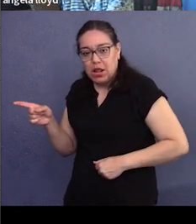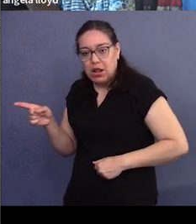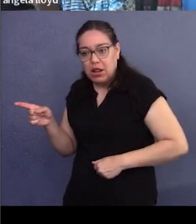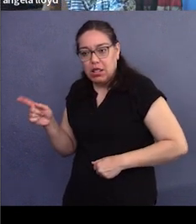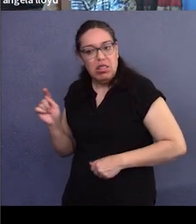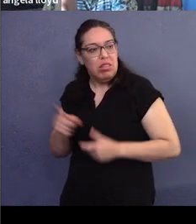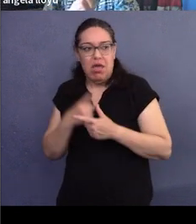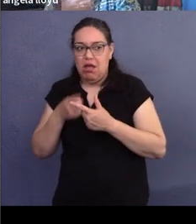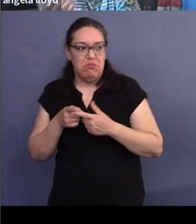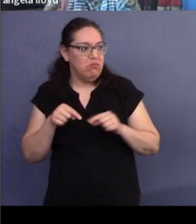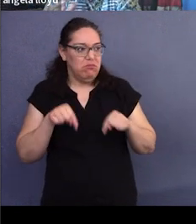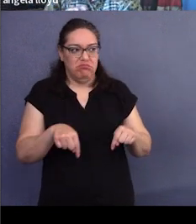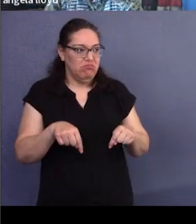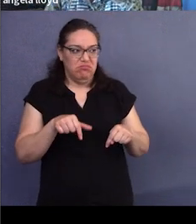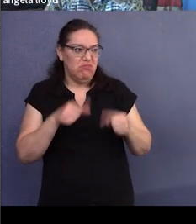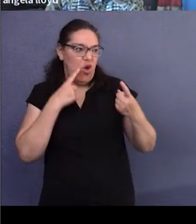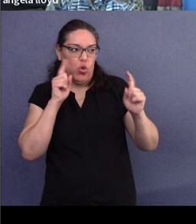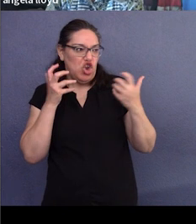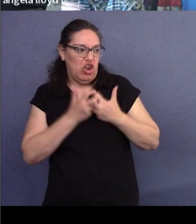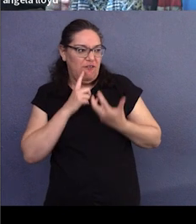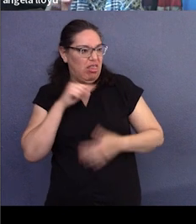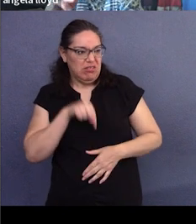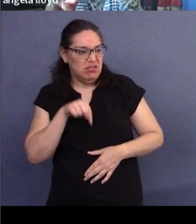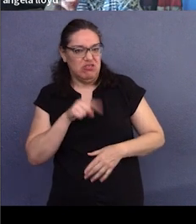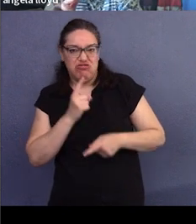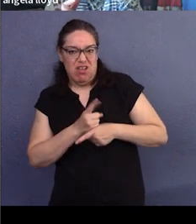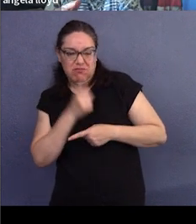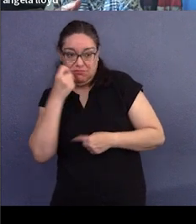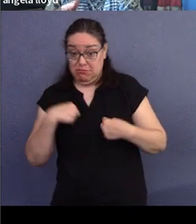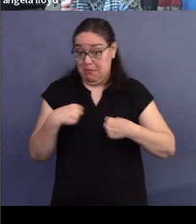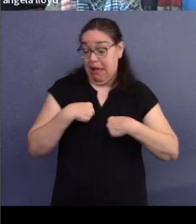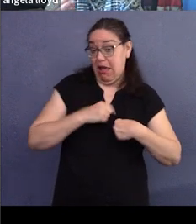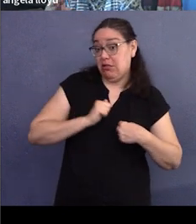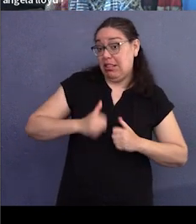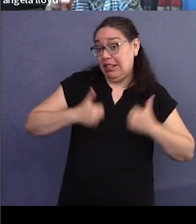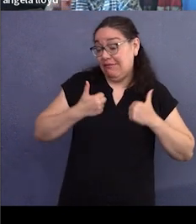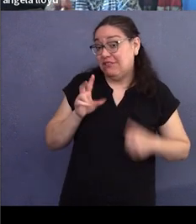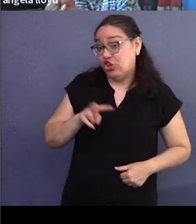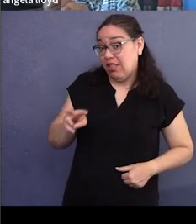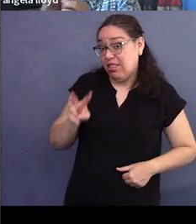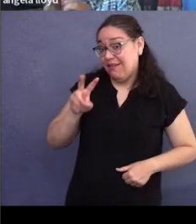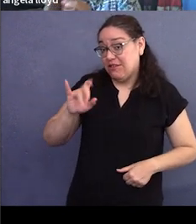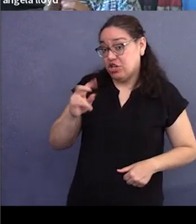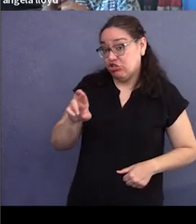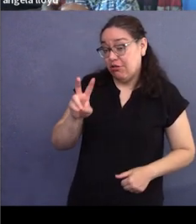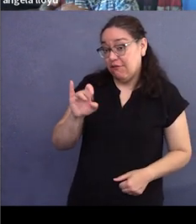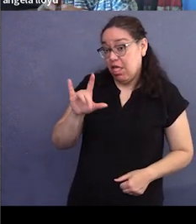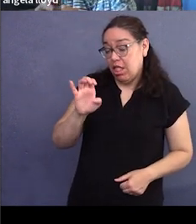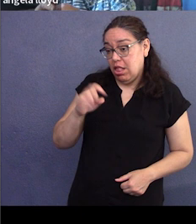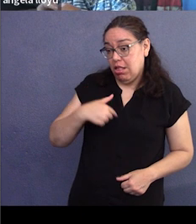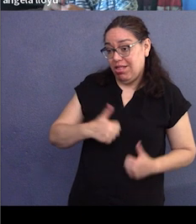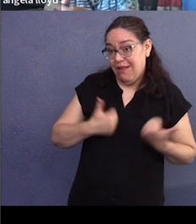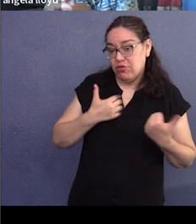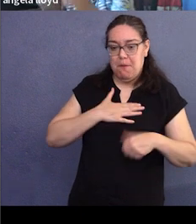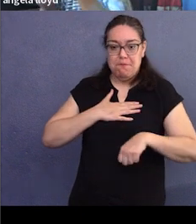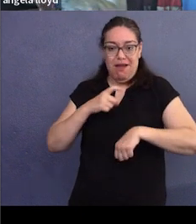then that wouldn't work for this. I live in Victorville. Yeah, so my time as an